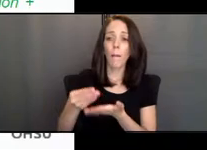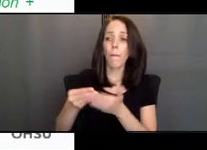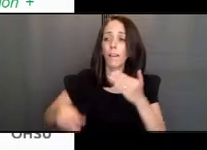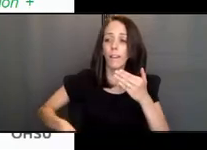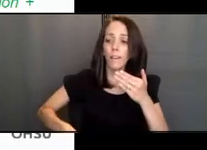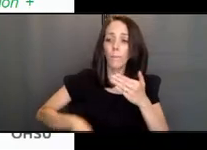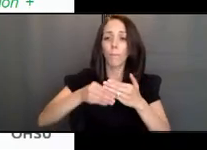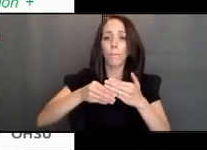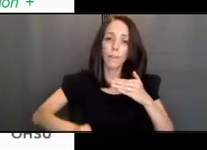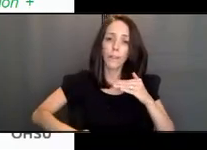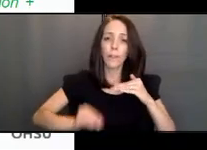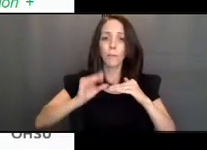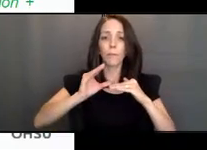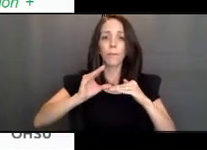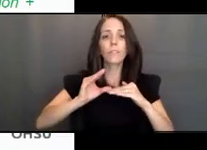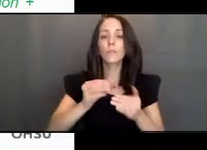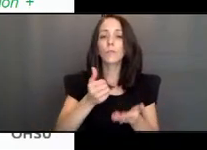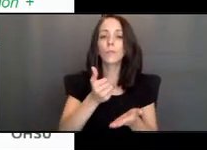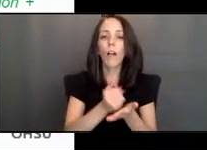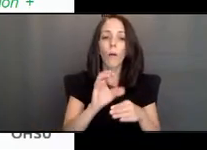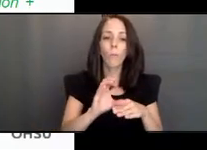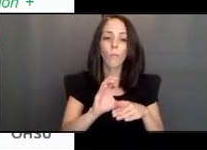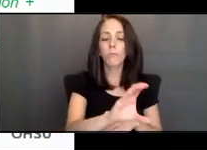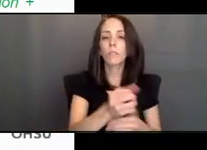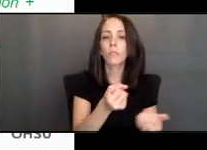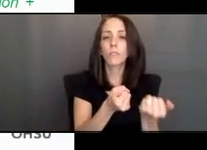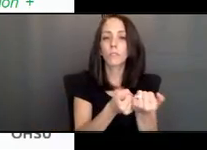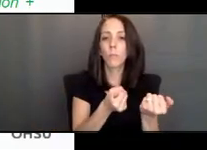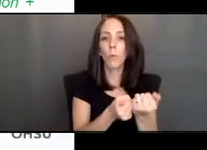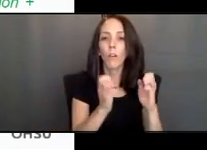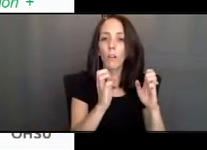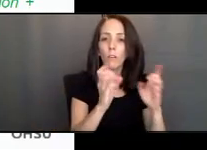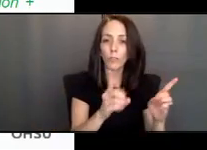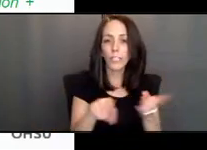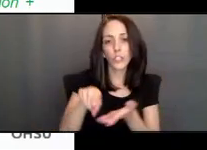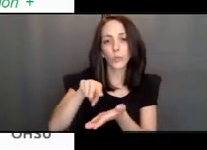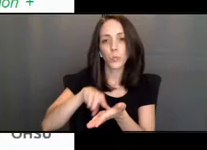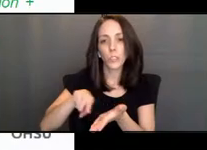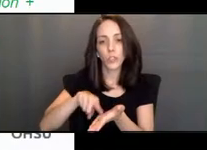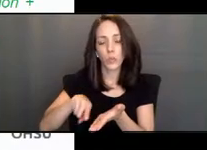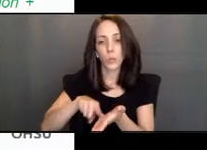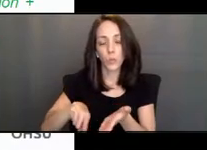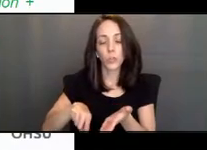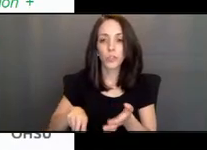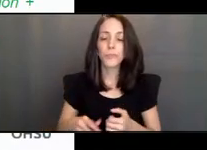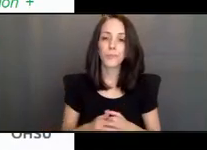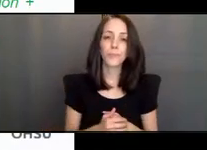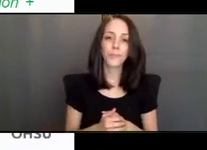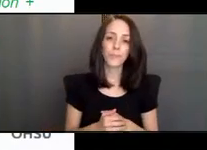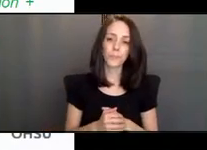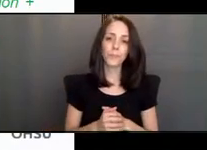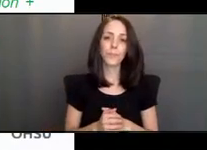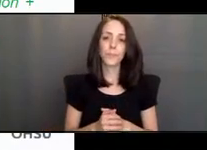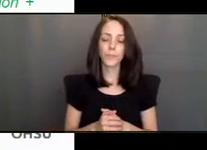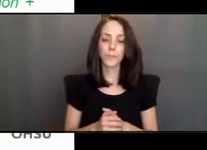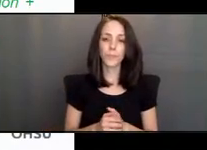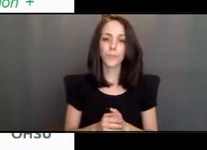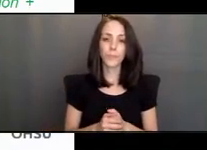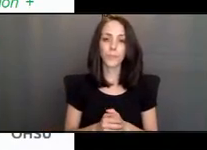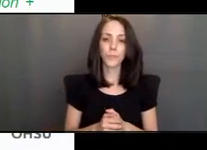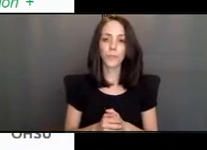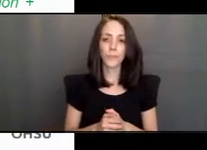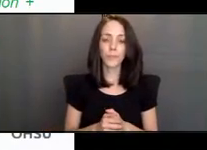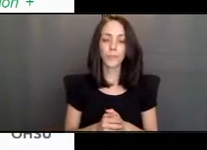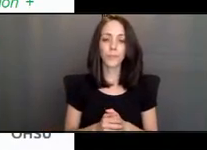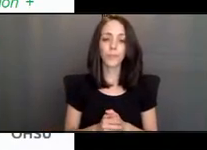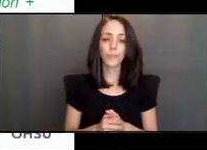education, helping to fulfill our unique role as Oregon's public health sciences university. In FY22,